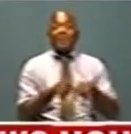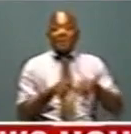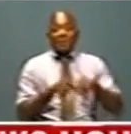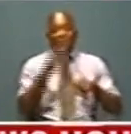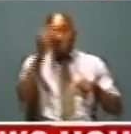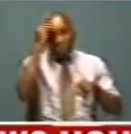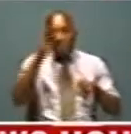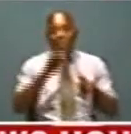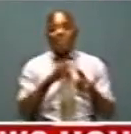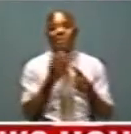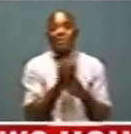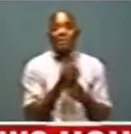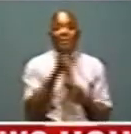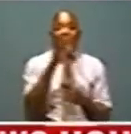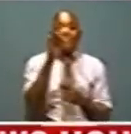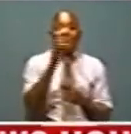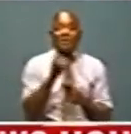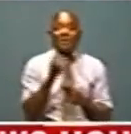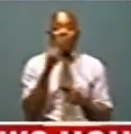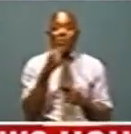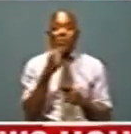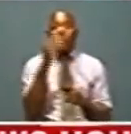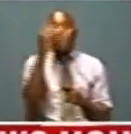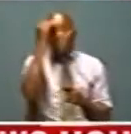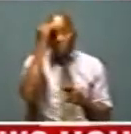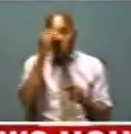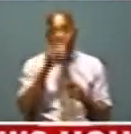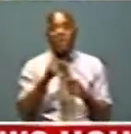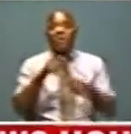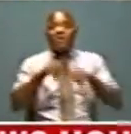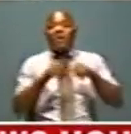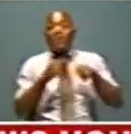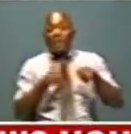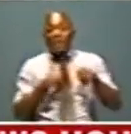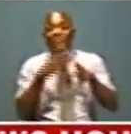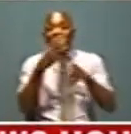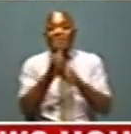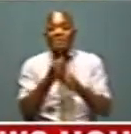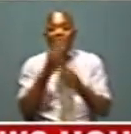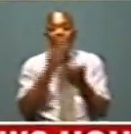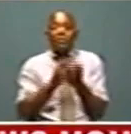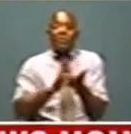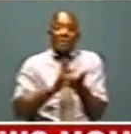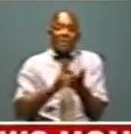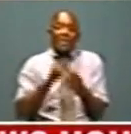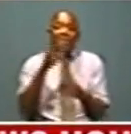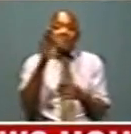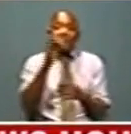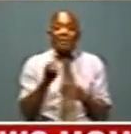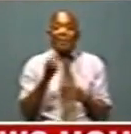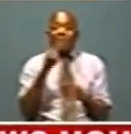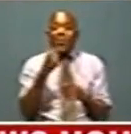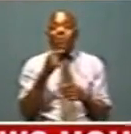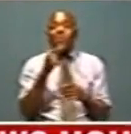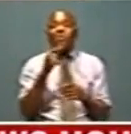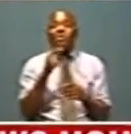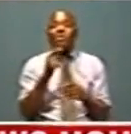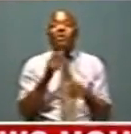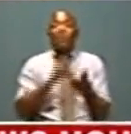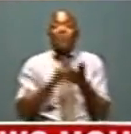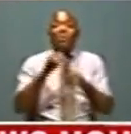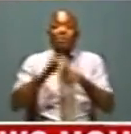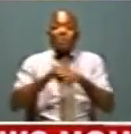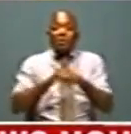their status, 90% of those who know they are positive receive treatment, and 90% of people on